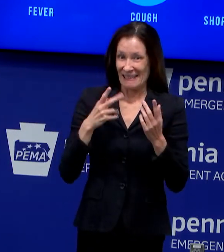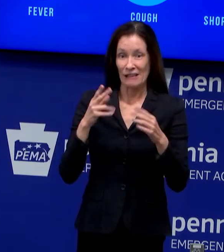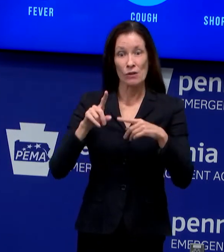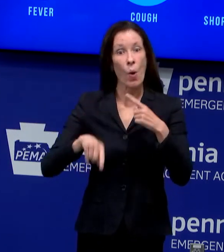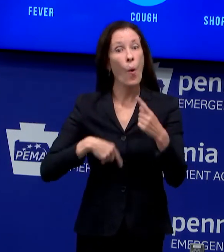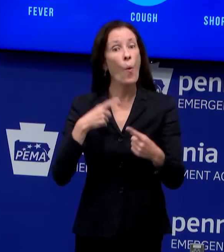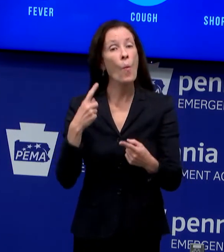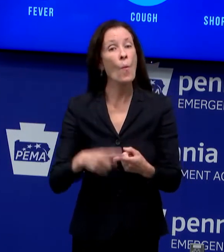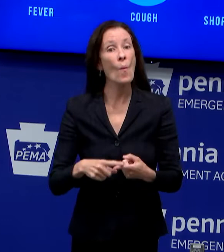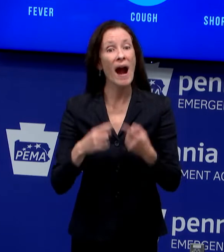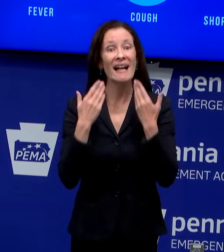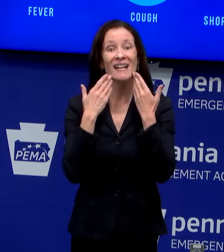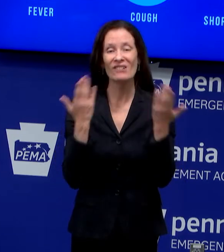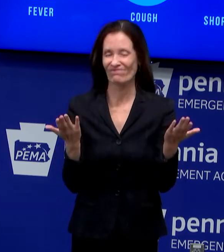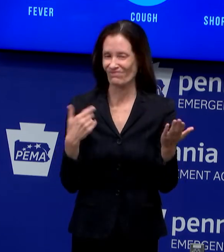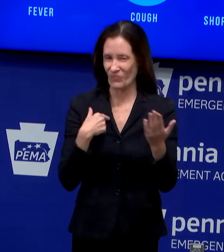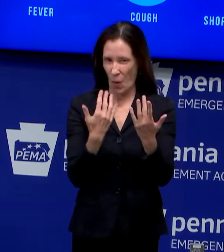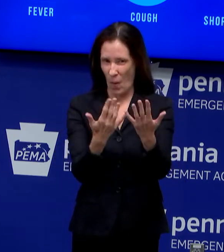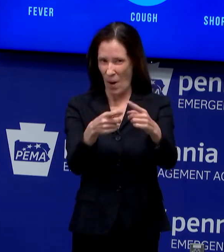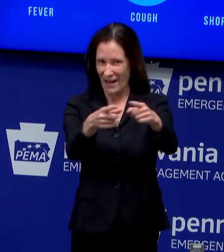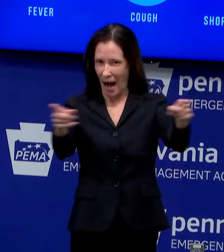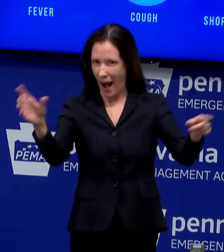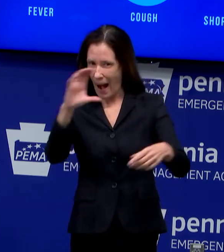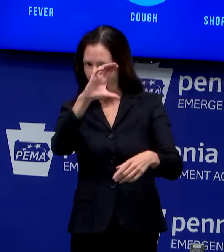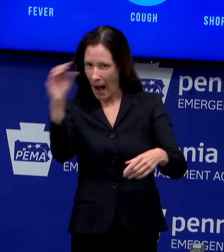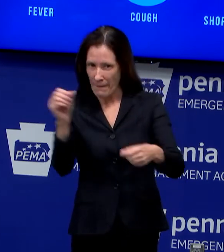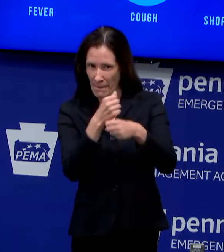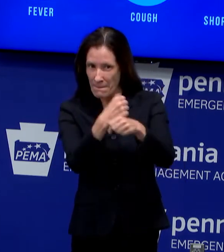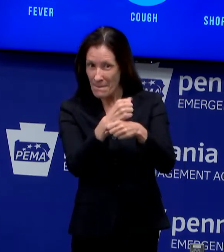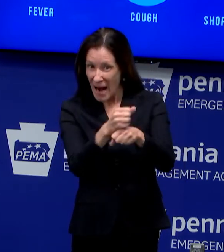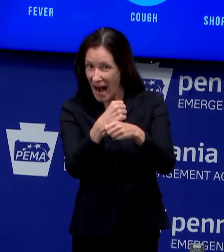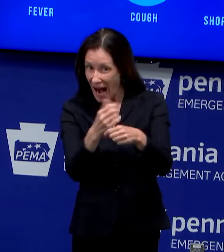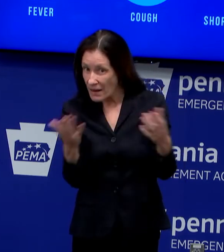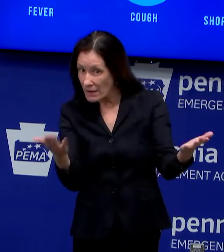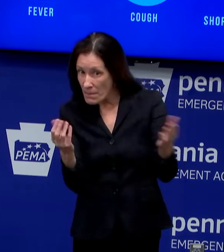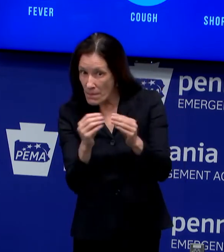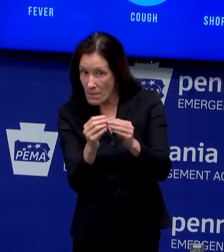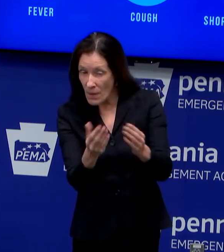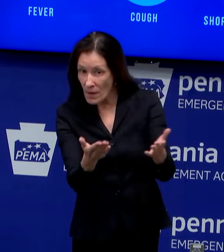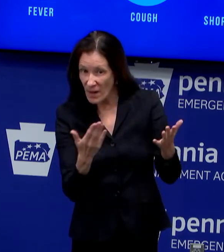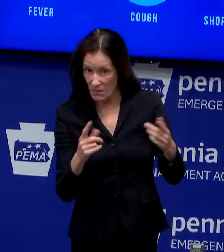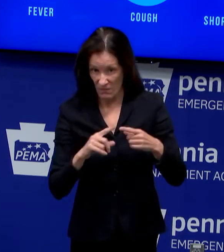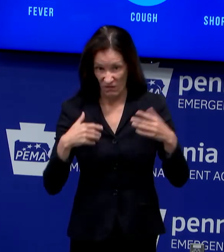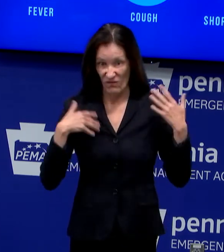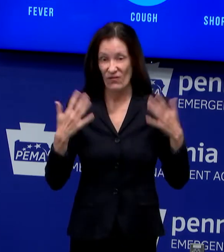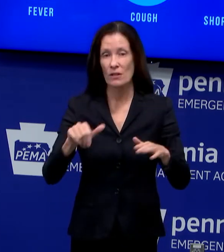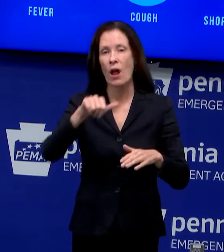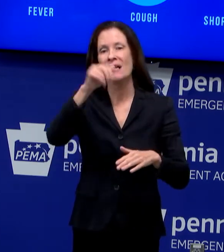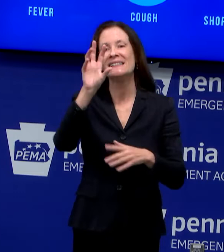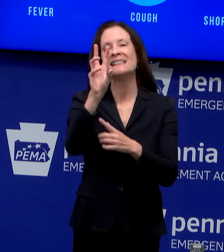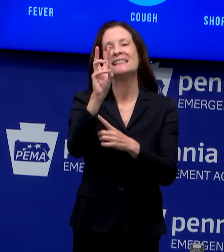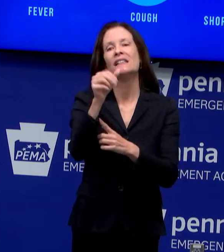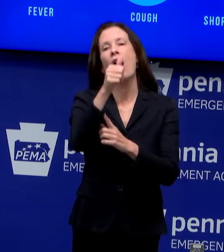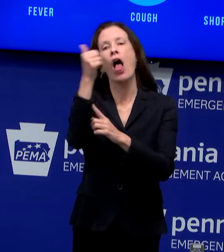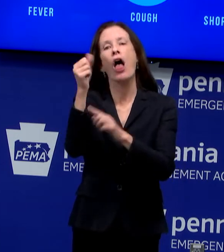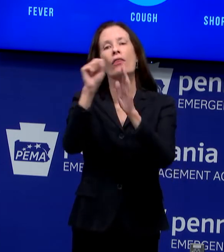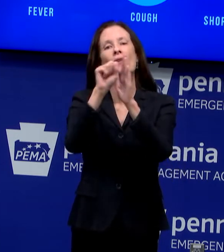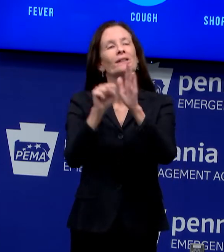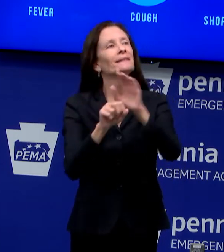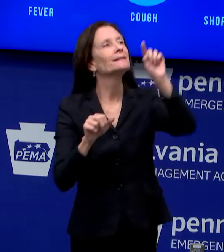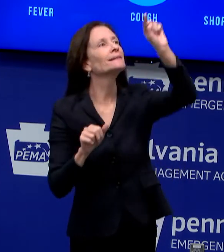the suppliers. But we're already meeting with the 6 other states to make sure that we are starting the